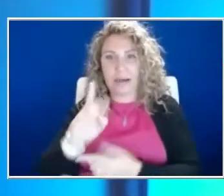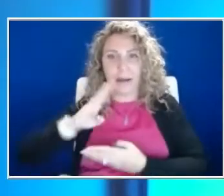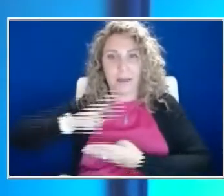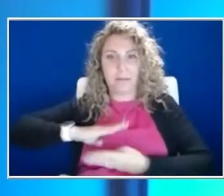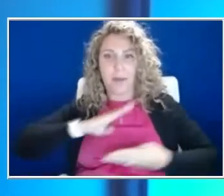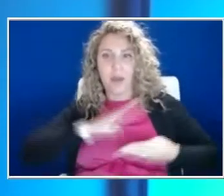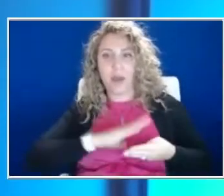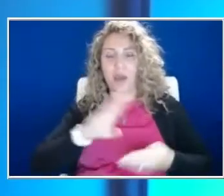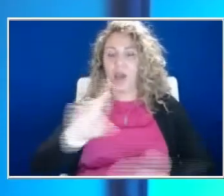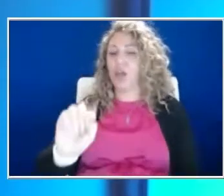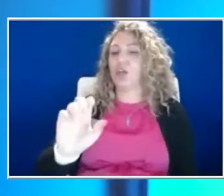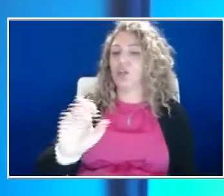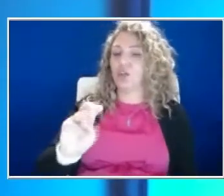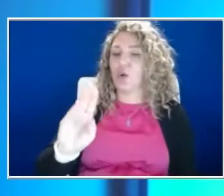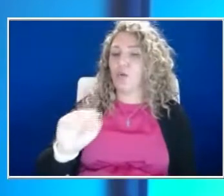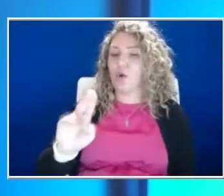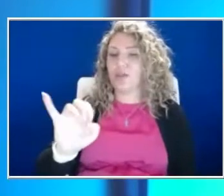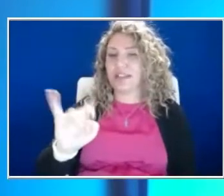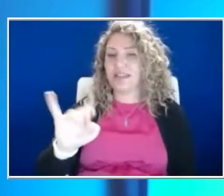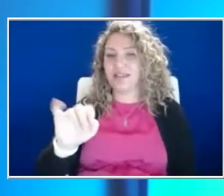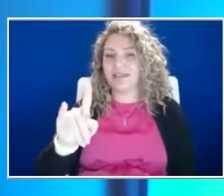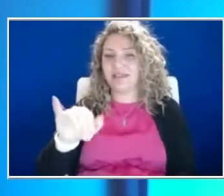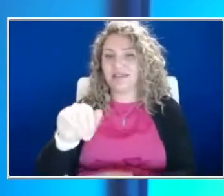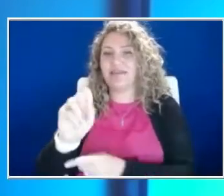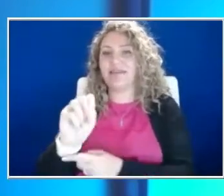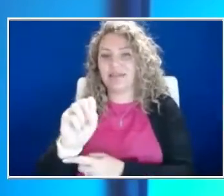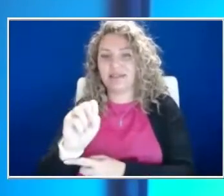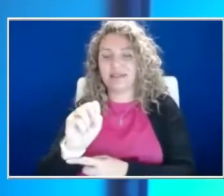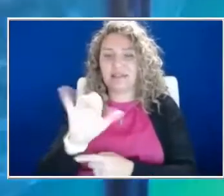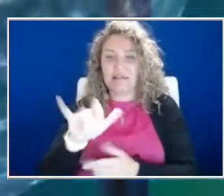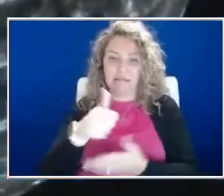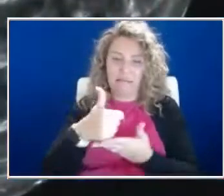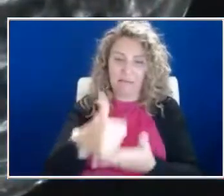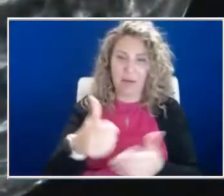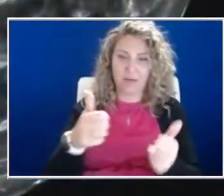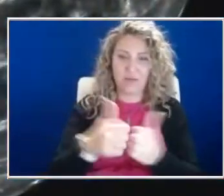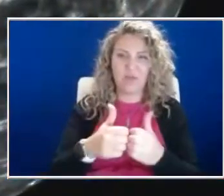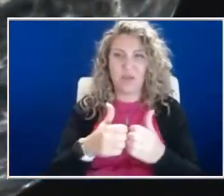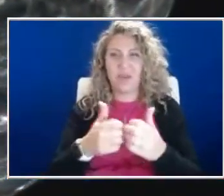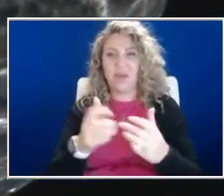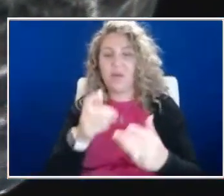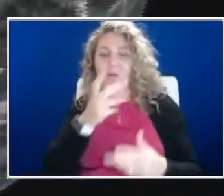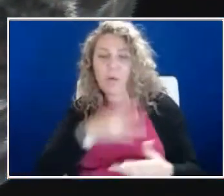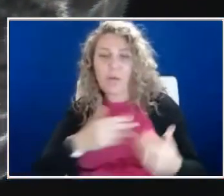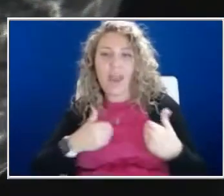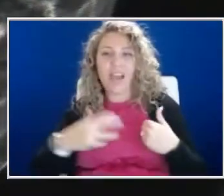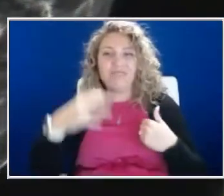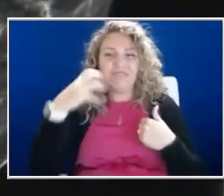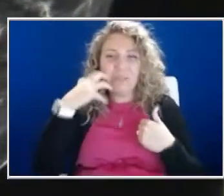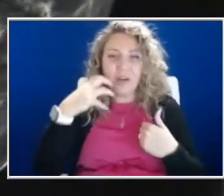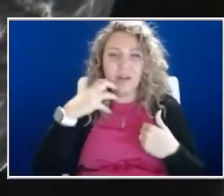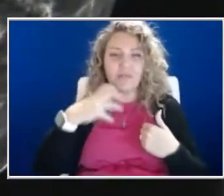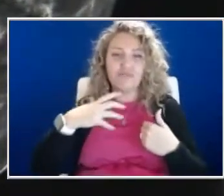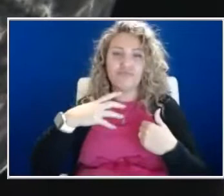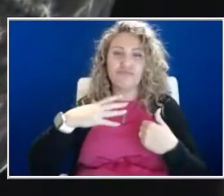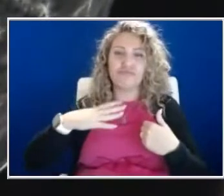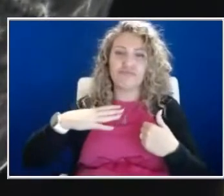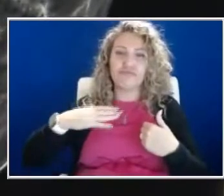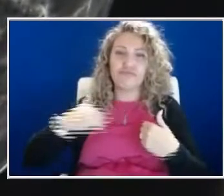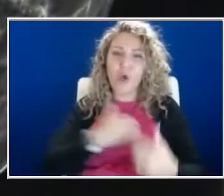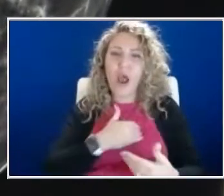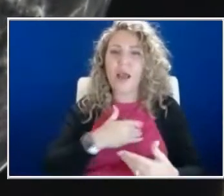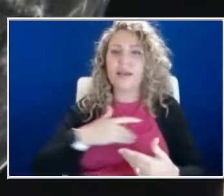tomosynthesis. It helps with women who have dense breast tissue, but just overall, it's a